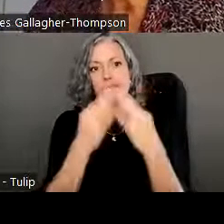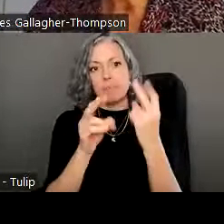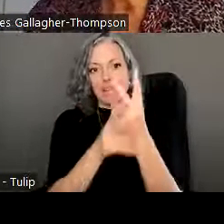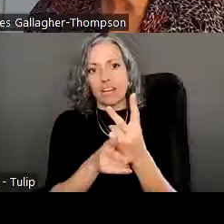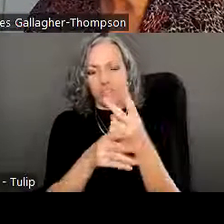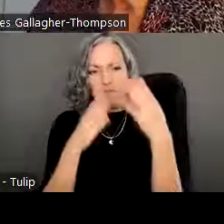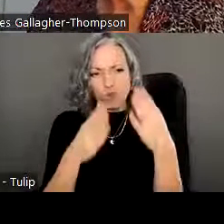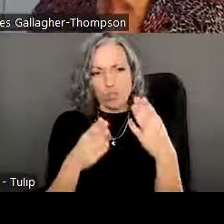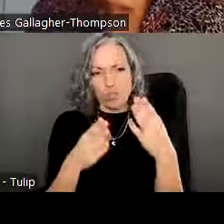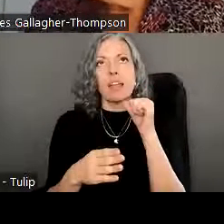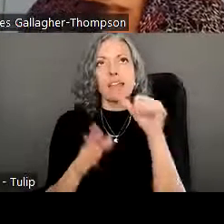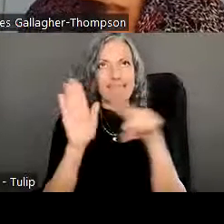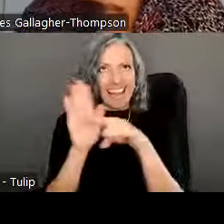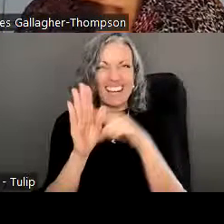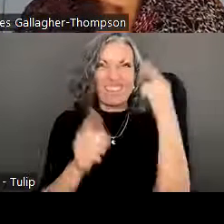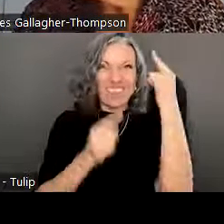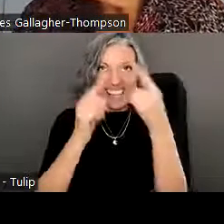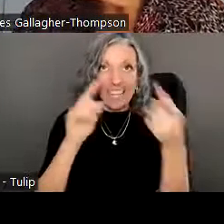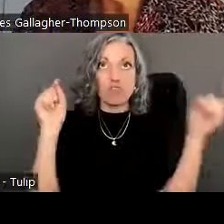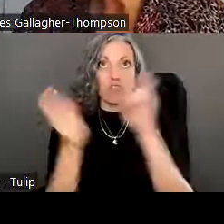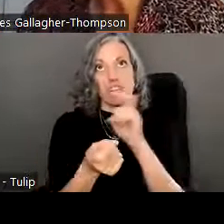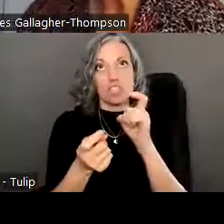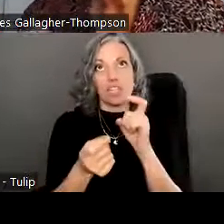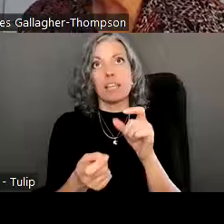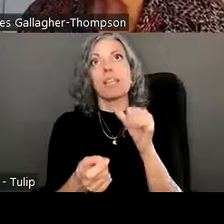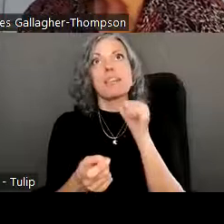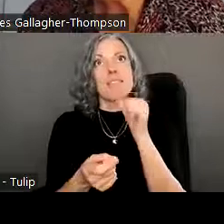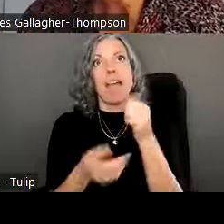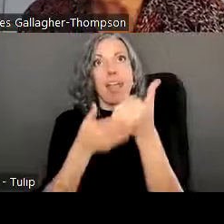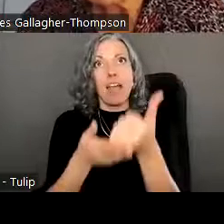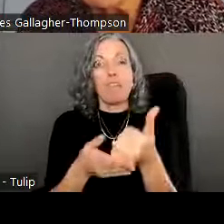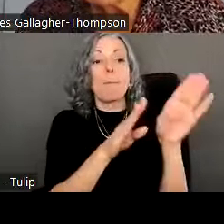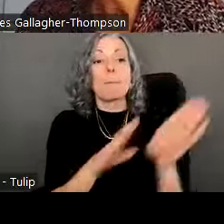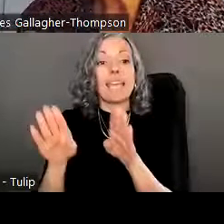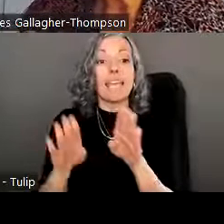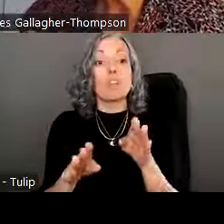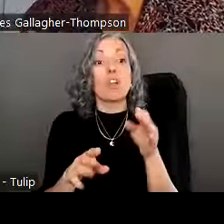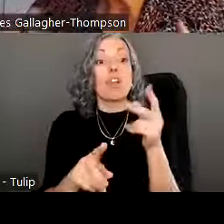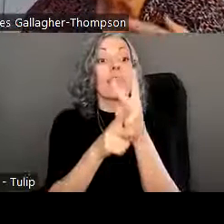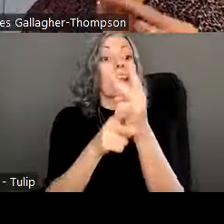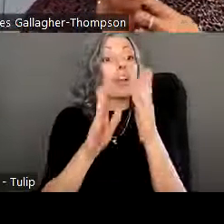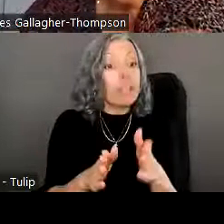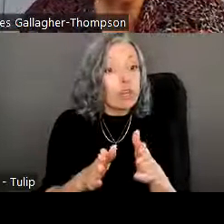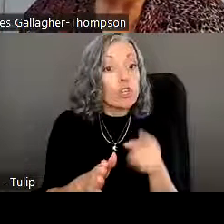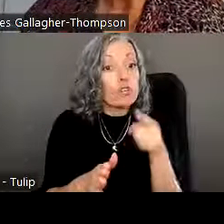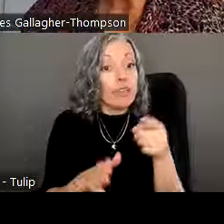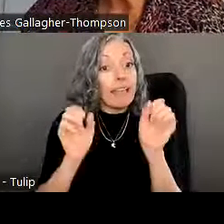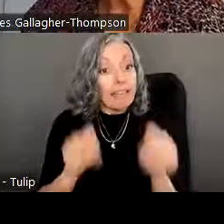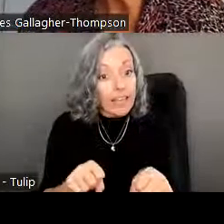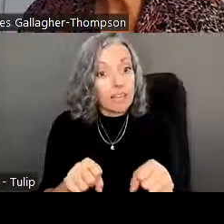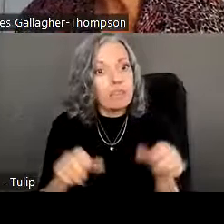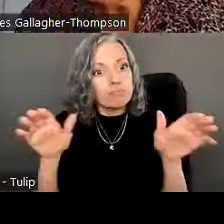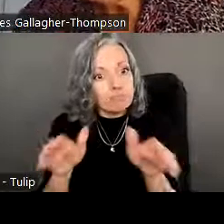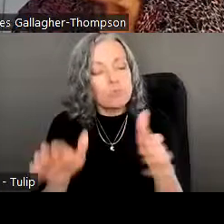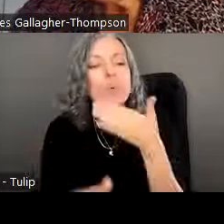thinking and changing or modifying unhelpful behavior of the caregiver so that they can do a better